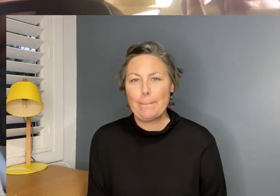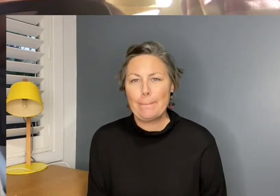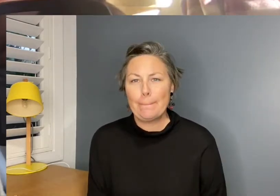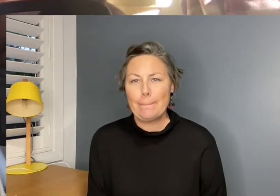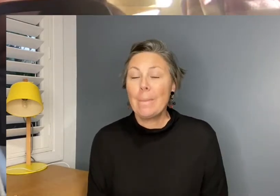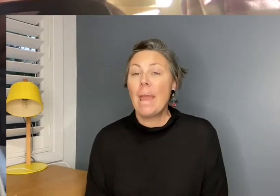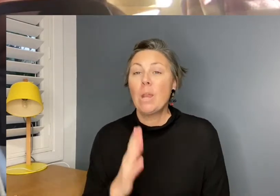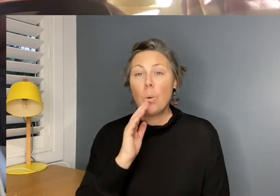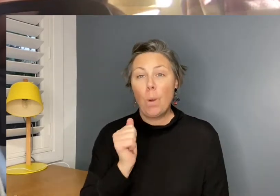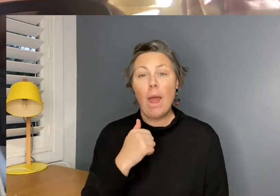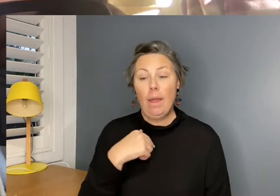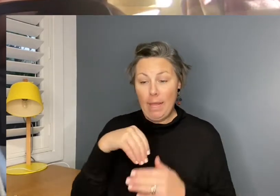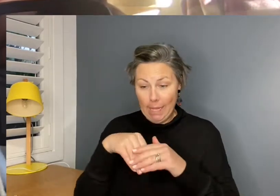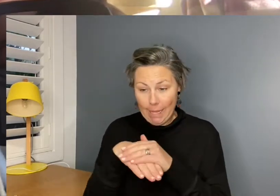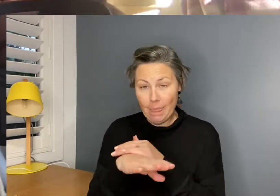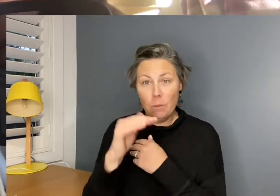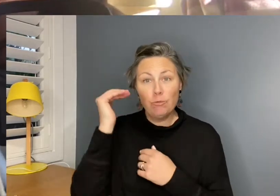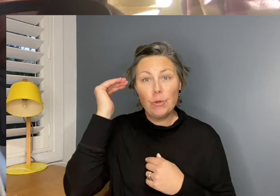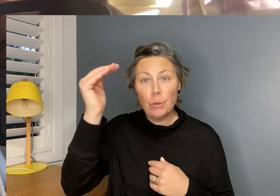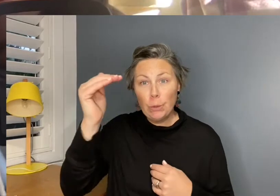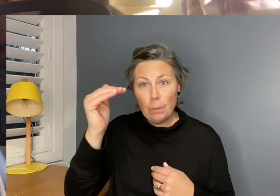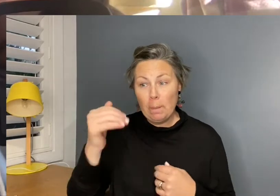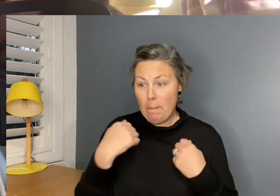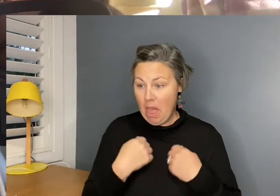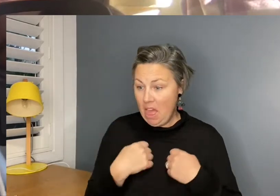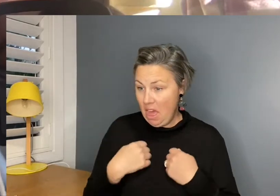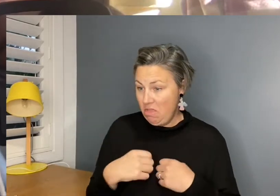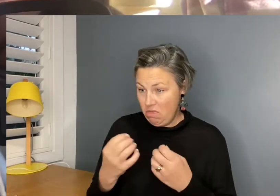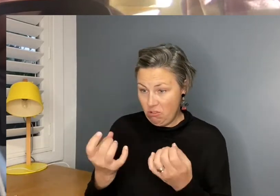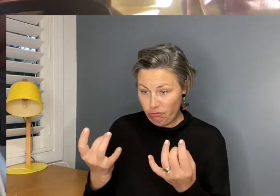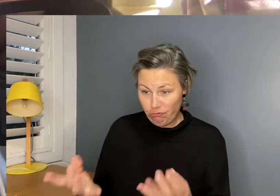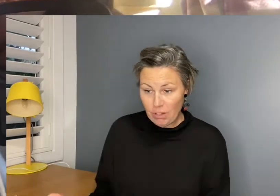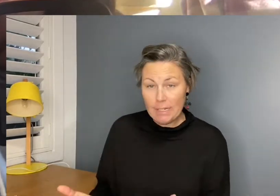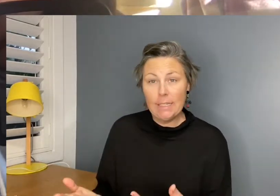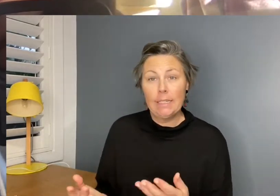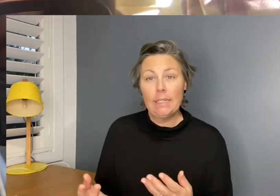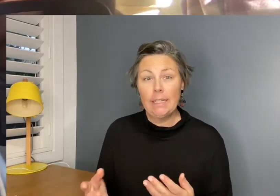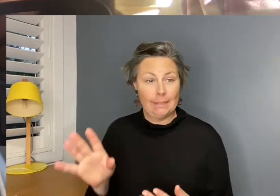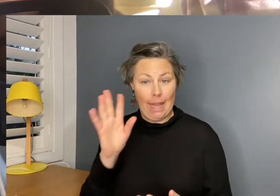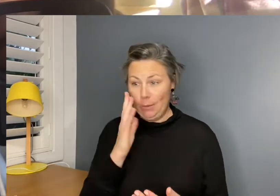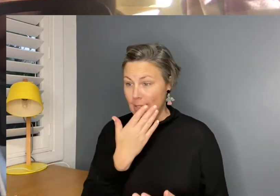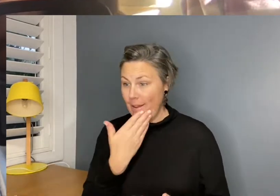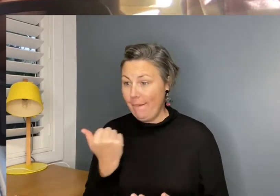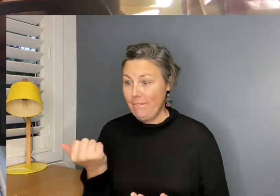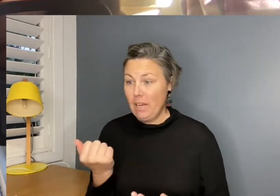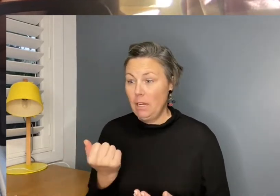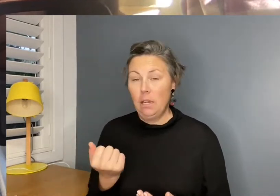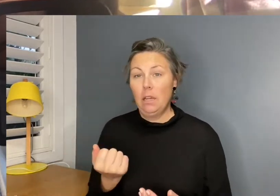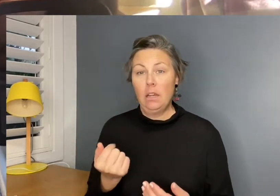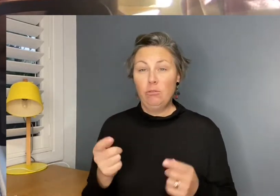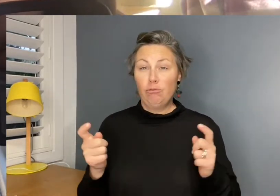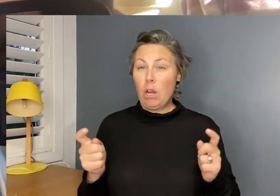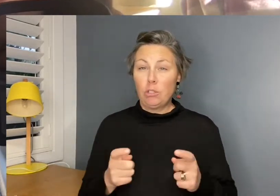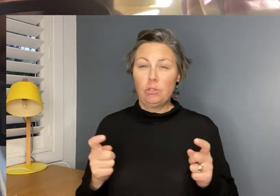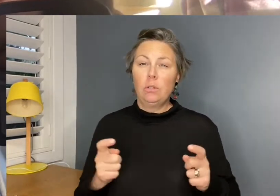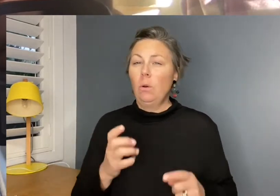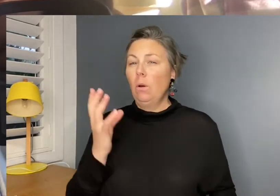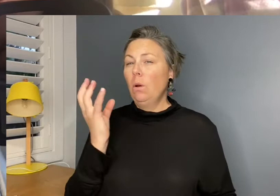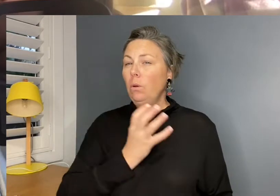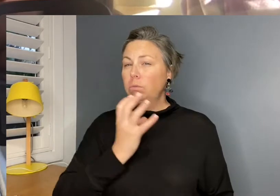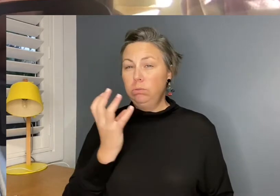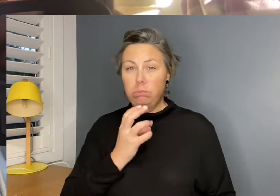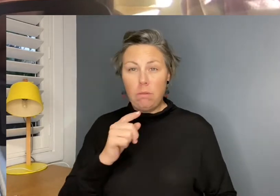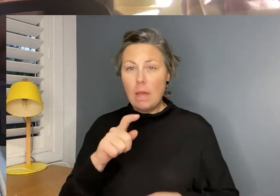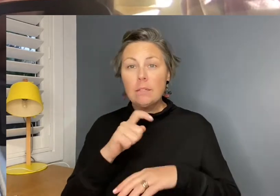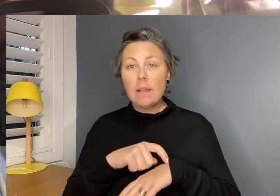But honestly, like once I got into the room, and even though she had the bath run and, it sounds all lovely, the contractions were so intense